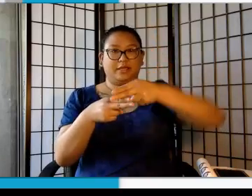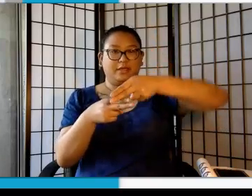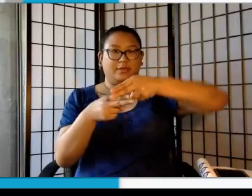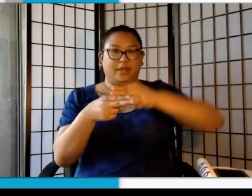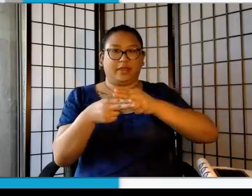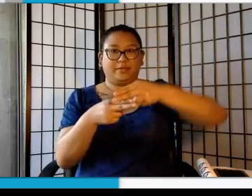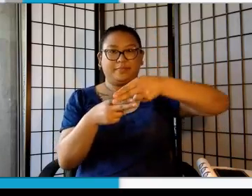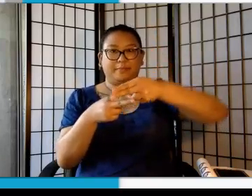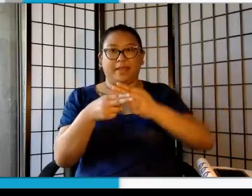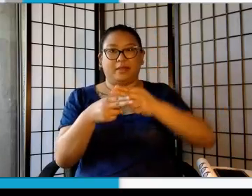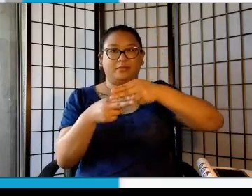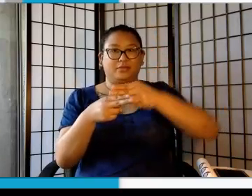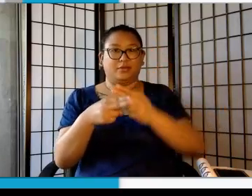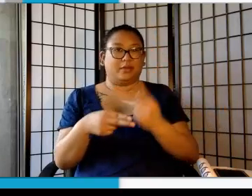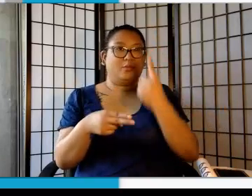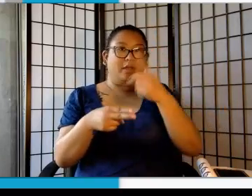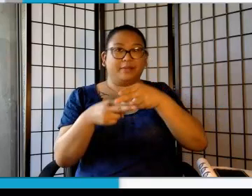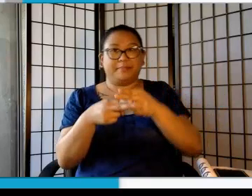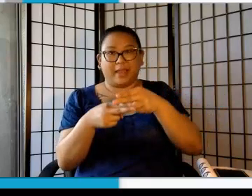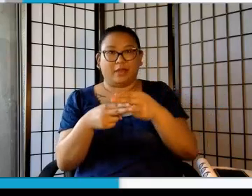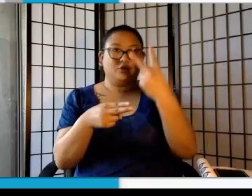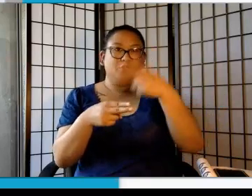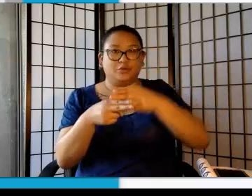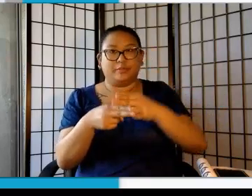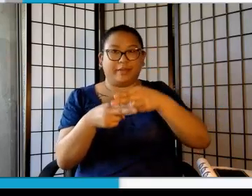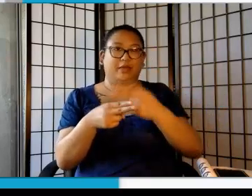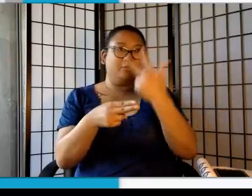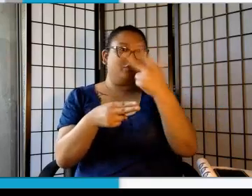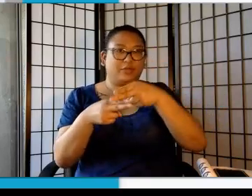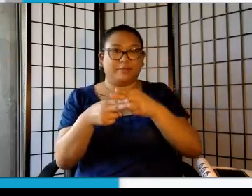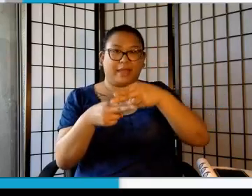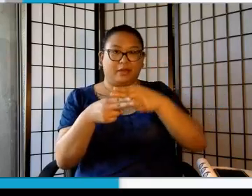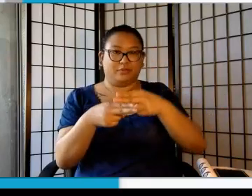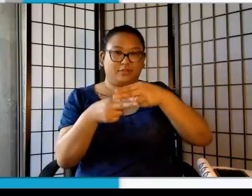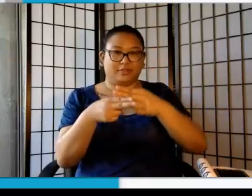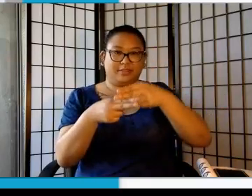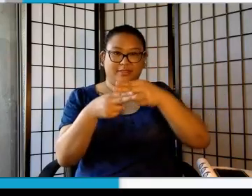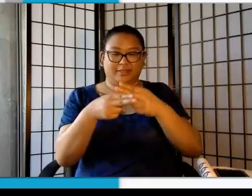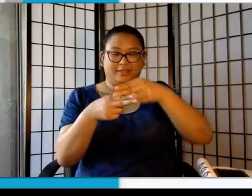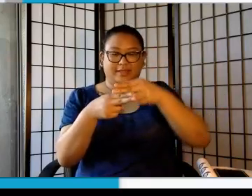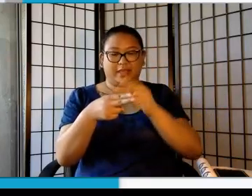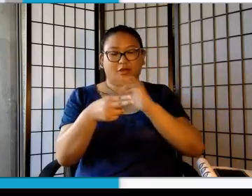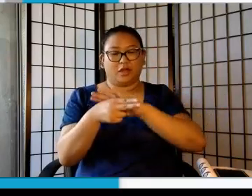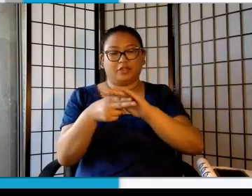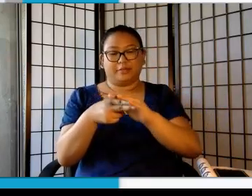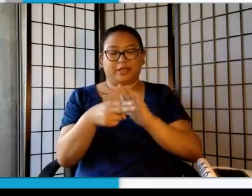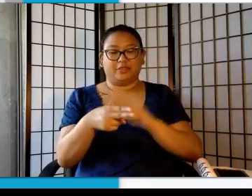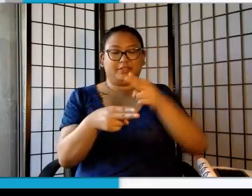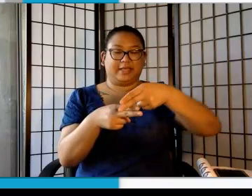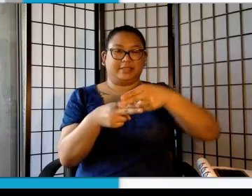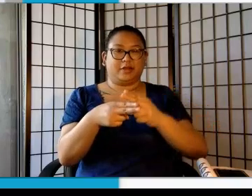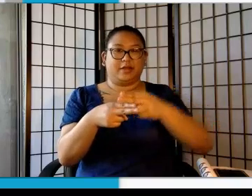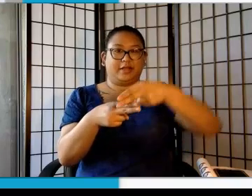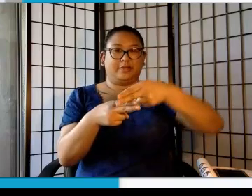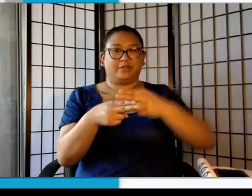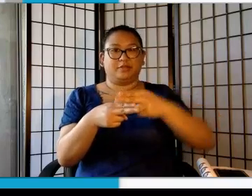this. Okay? Pound. So like 1 pound, 2 pounds, 3 pounds. Like that. Your non-dominant hand just